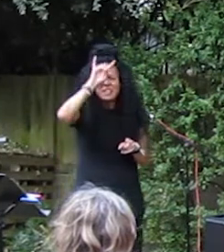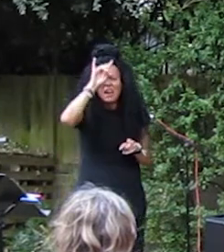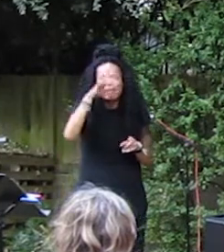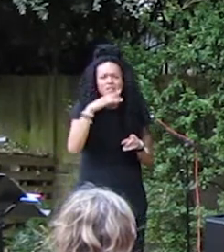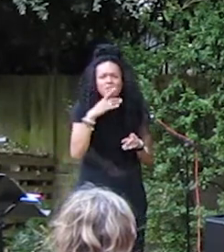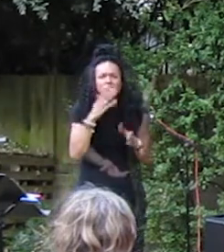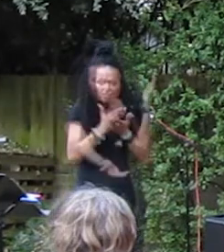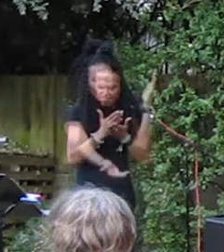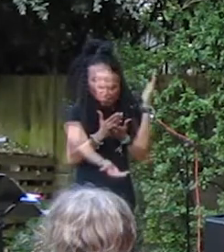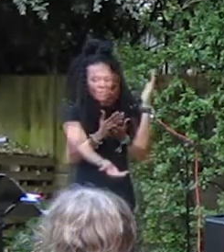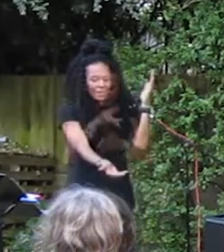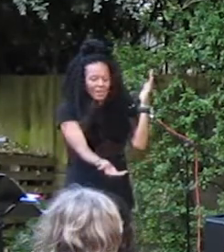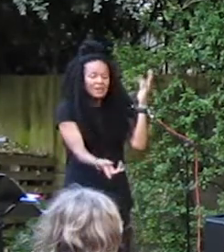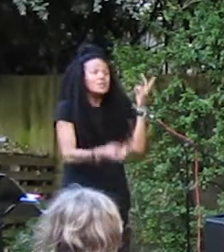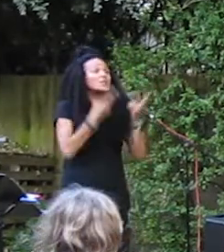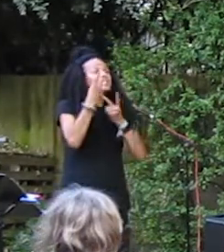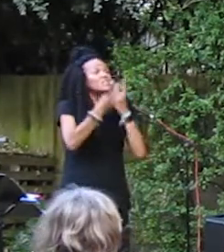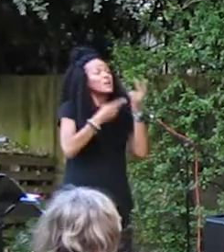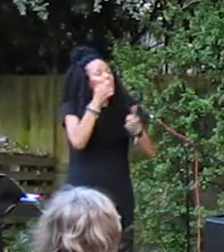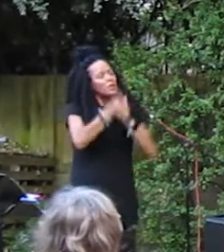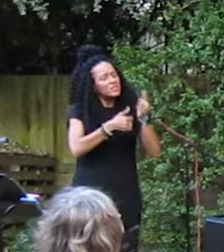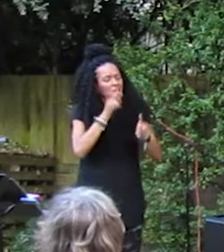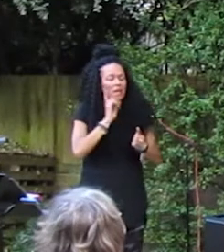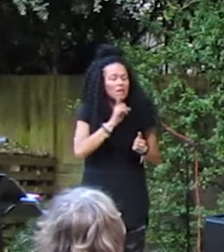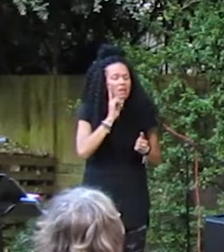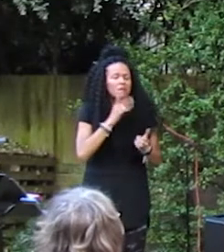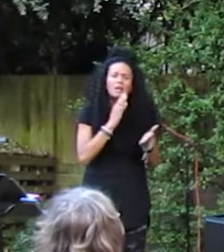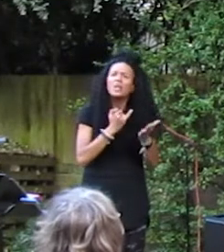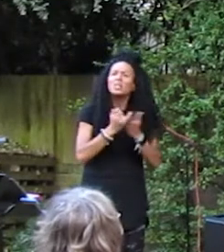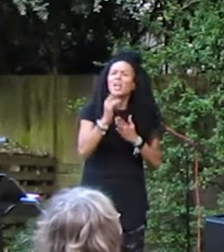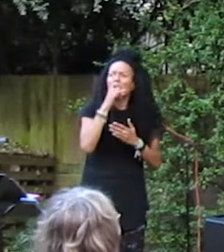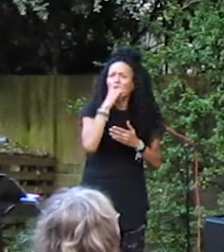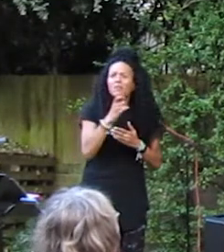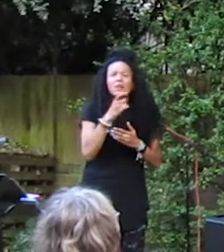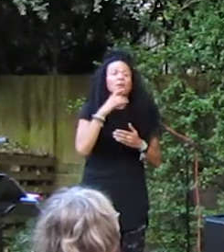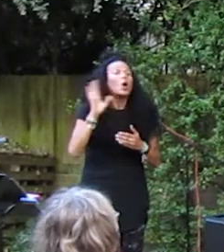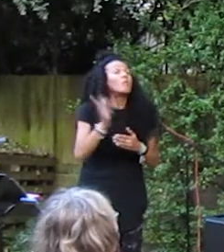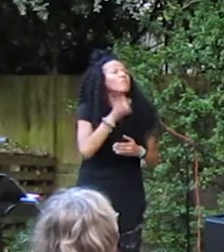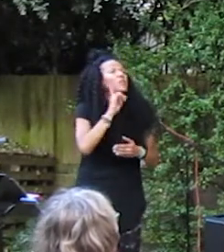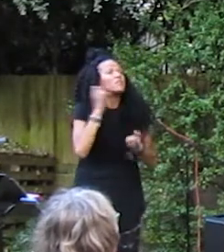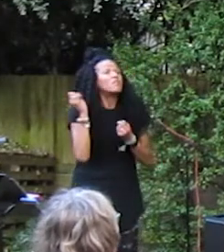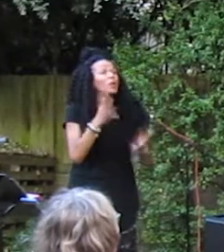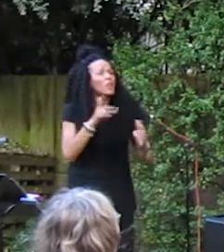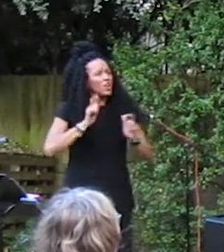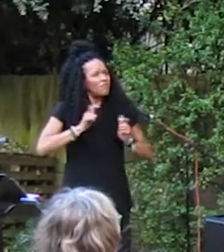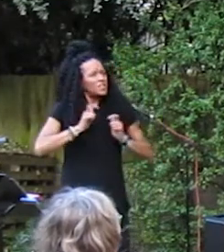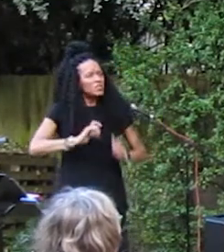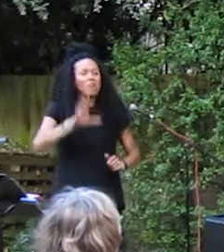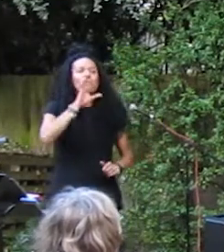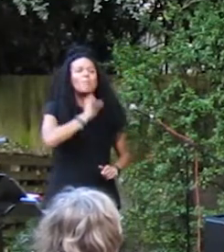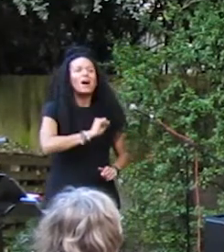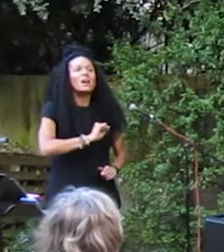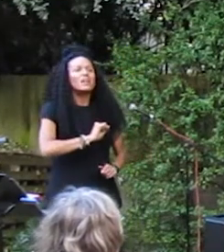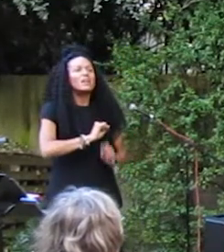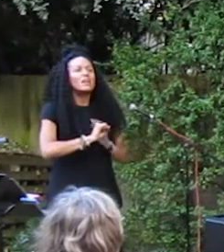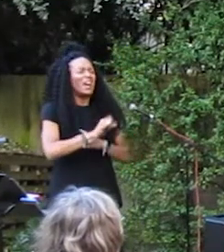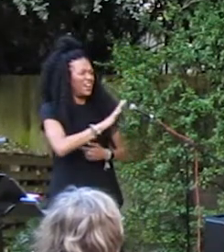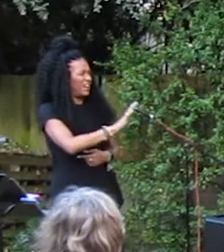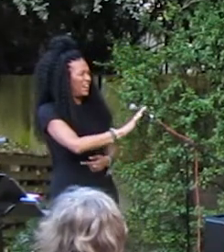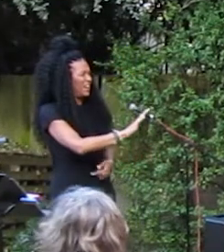the devil in fact. Praise to this woman, denies who can. All females were sent for the comfort of